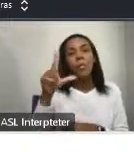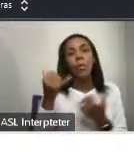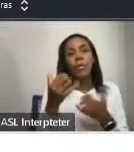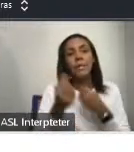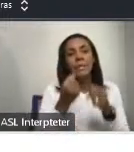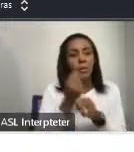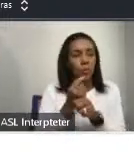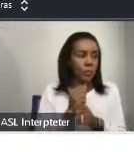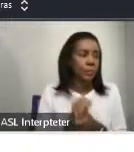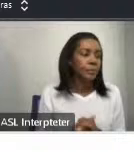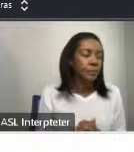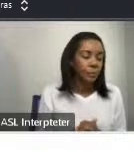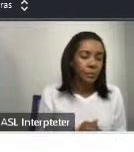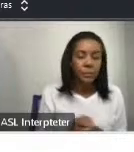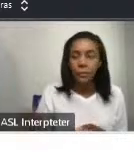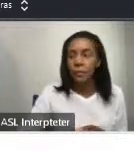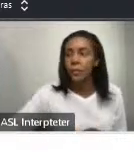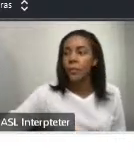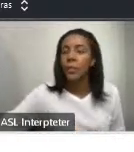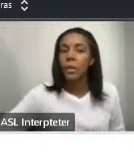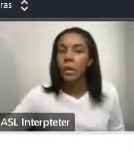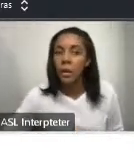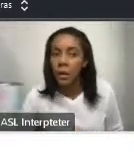change, has